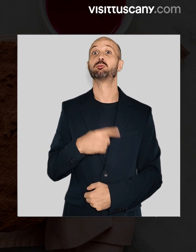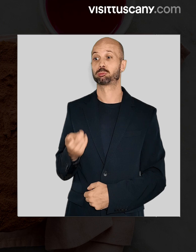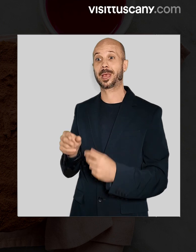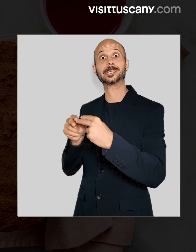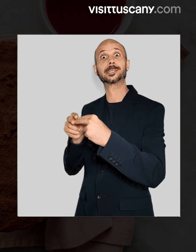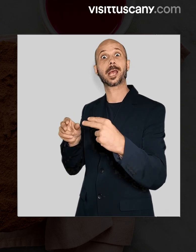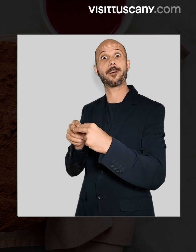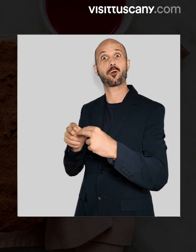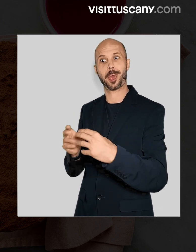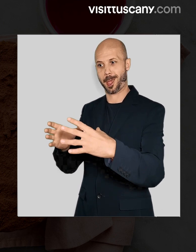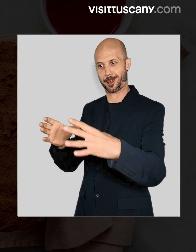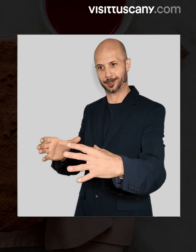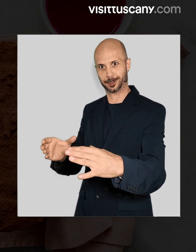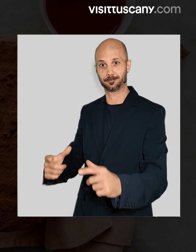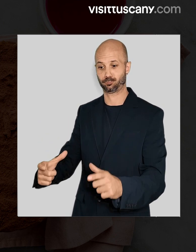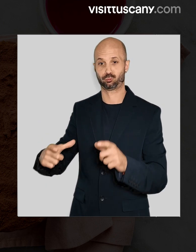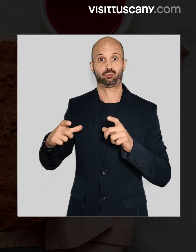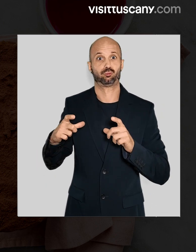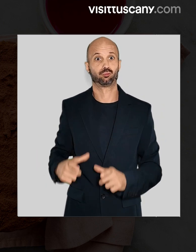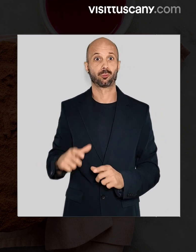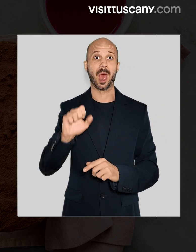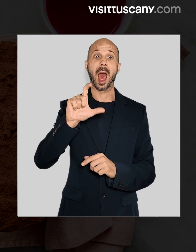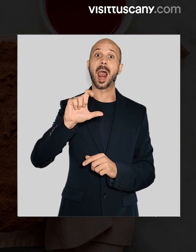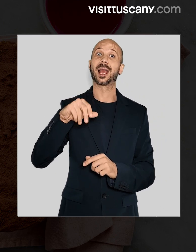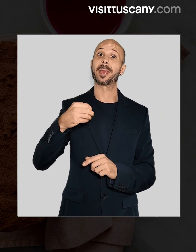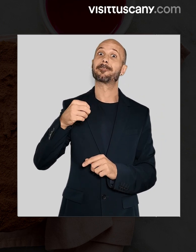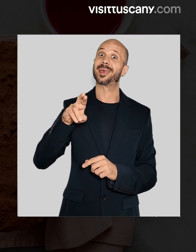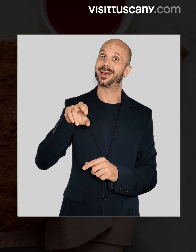gently spreading it with a spatula.